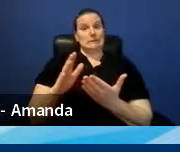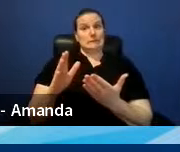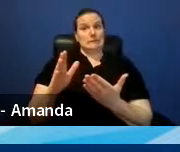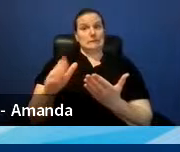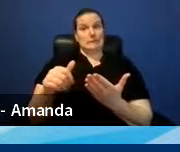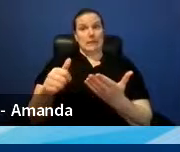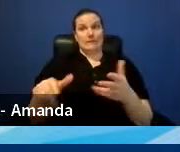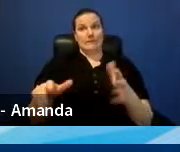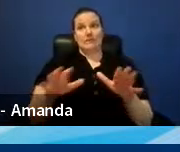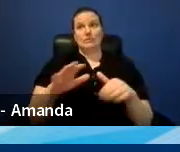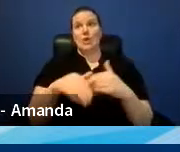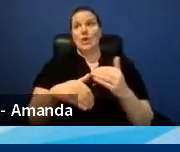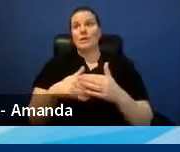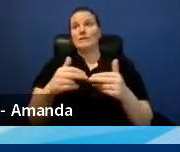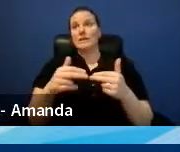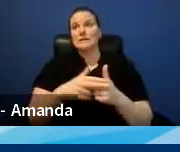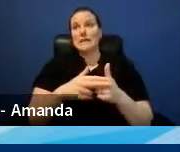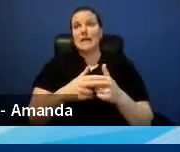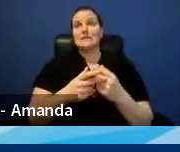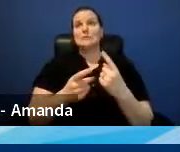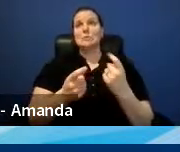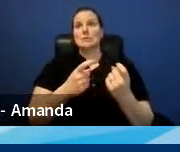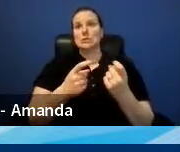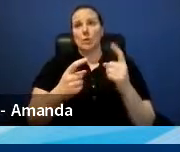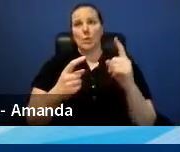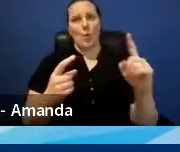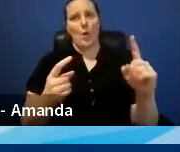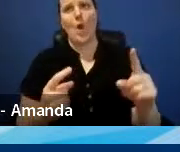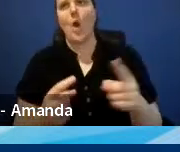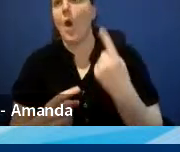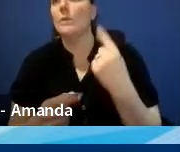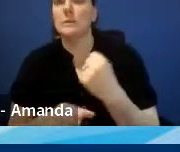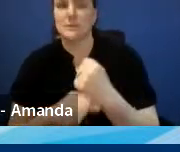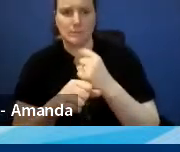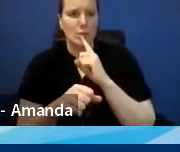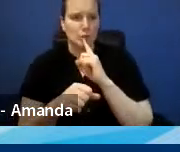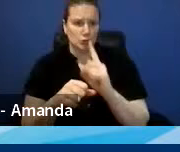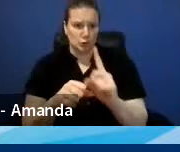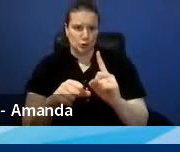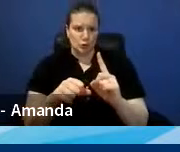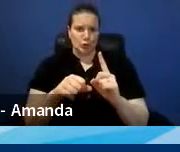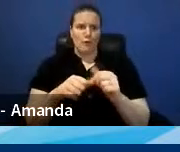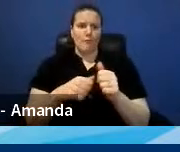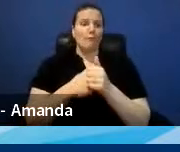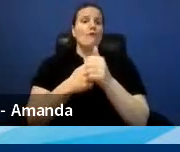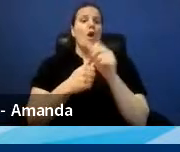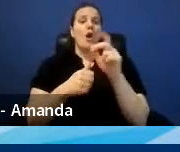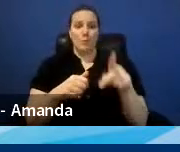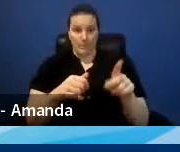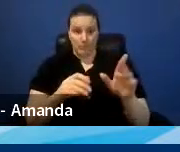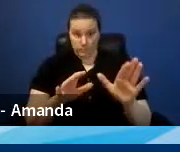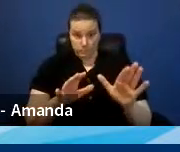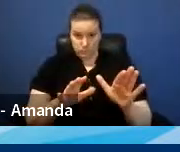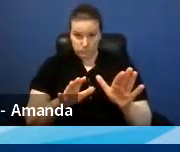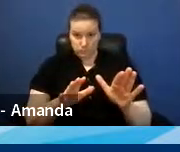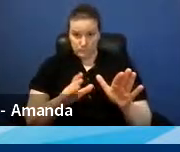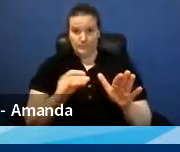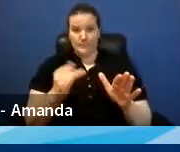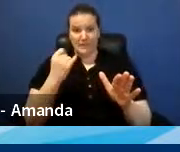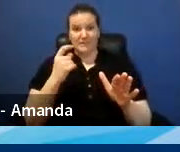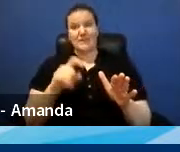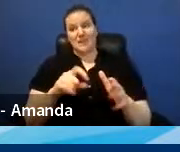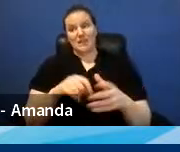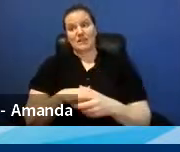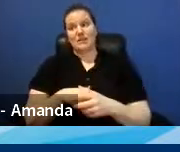our slides and or questions, we'll always make sure to follow up, and if we need to,